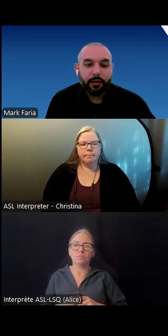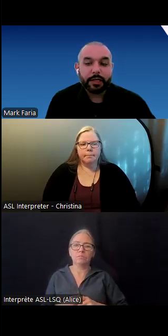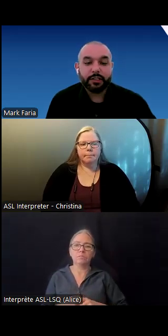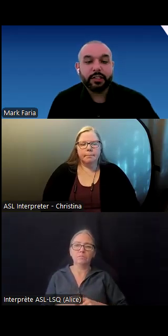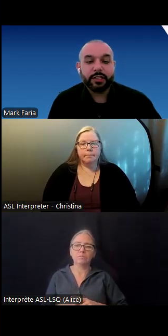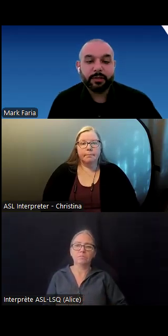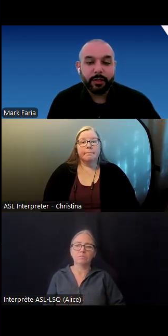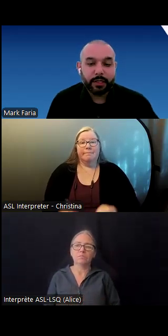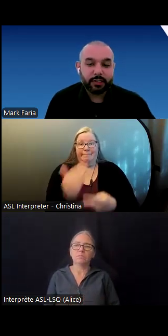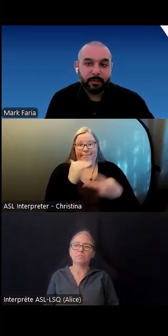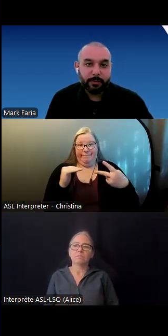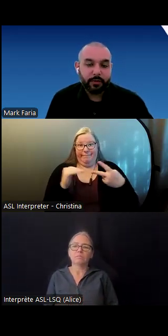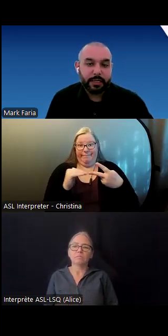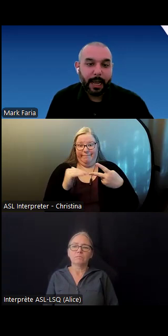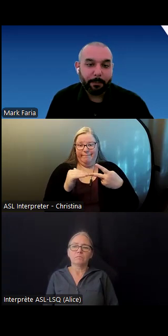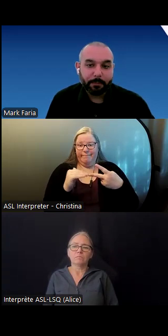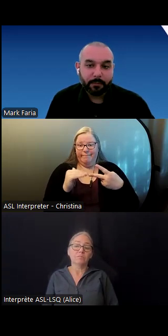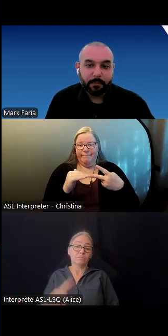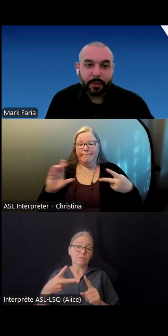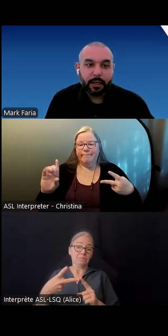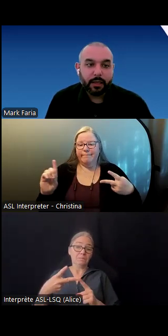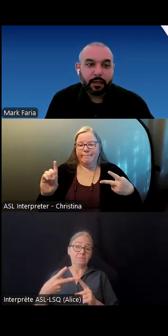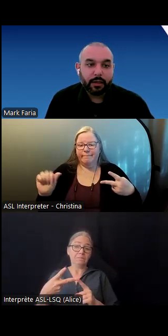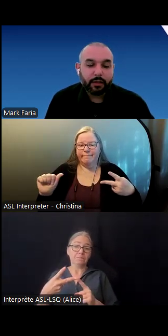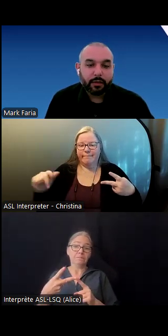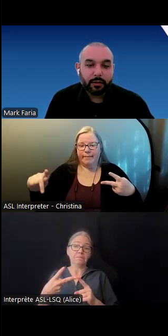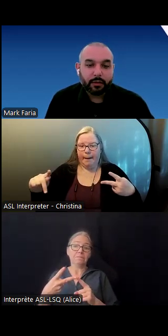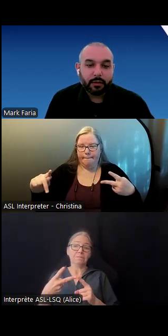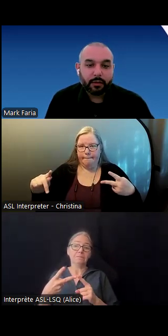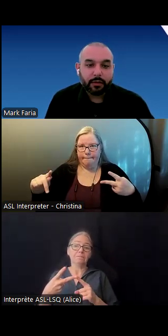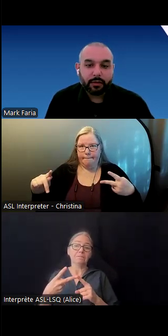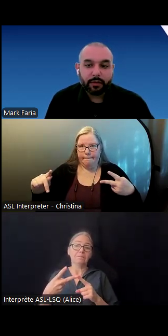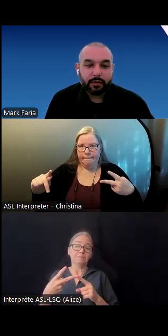Now, the next is the Disability Assistance Payment, or the DAP.